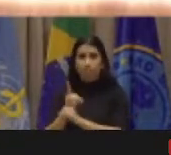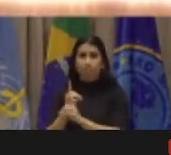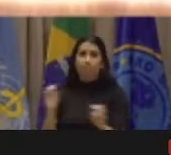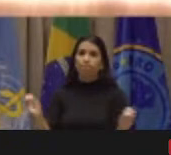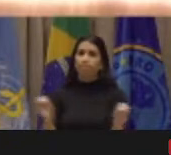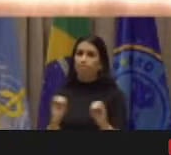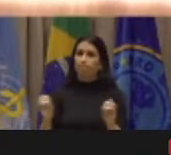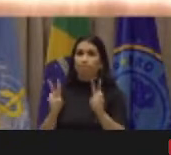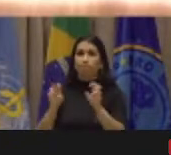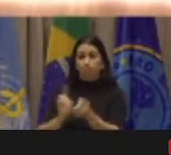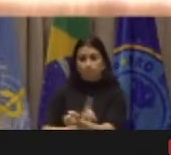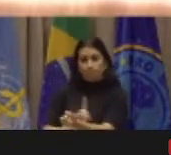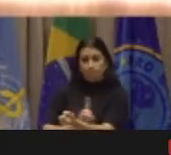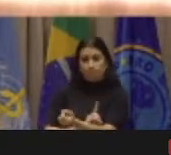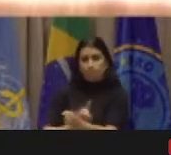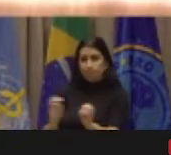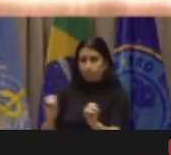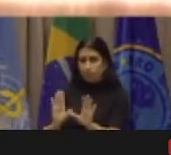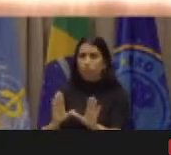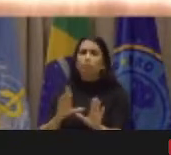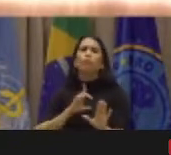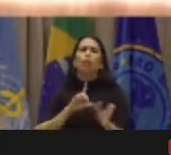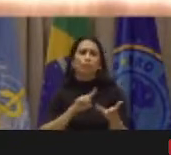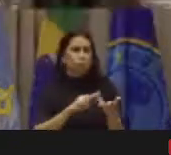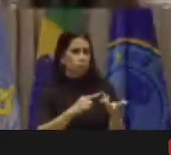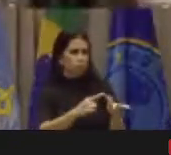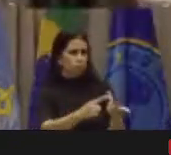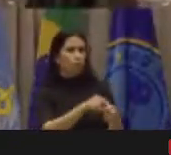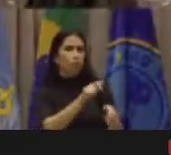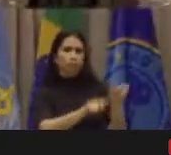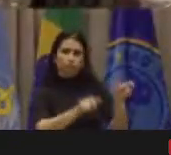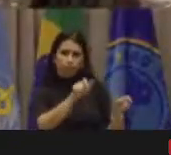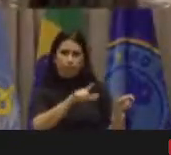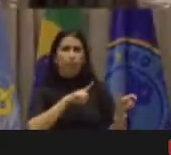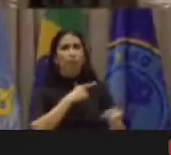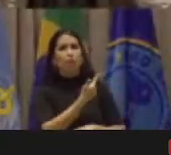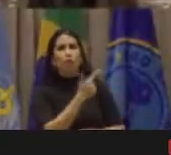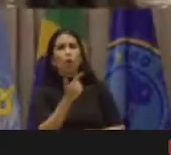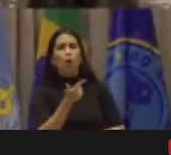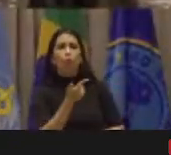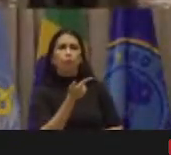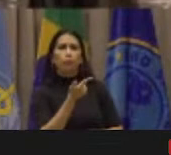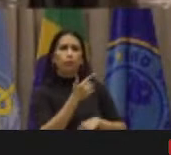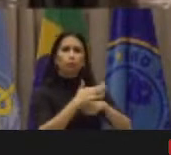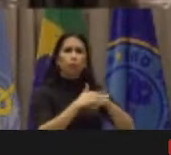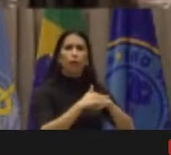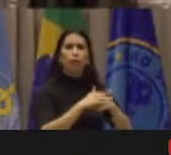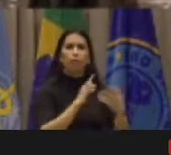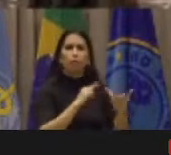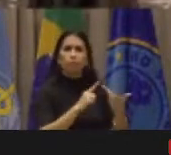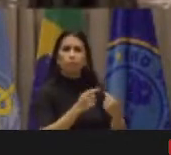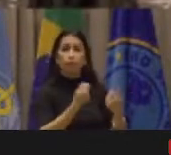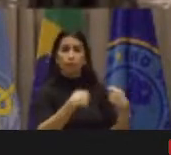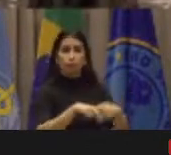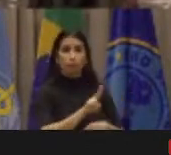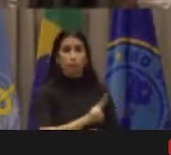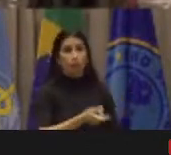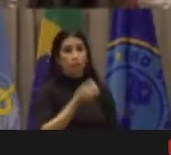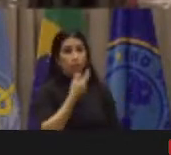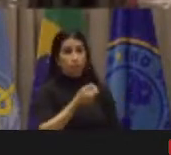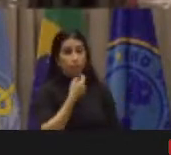any cases of diabetes post-COVID. We had patients that needed the use of corticoids,